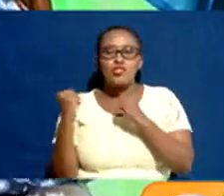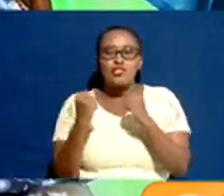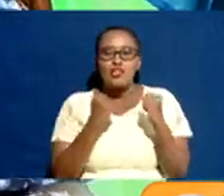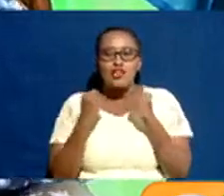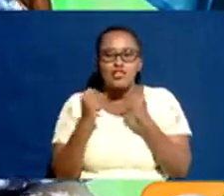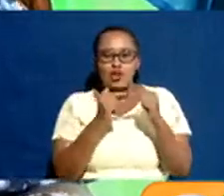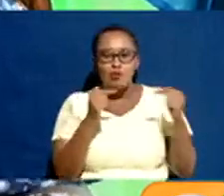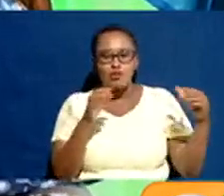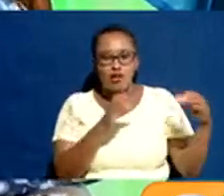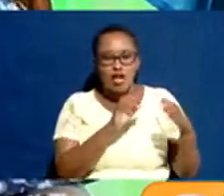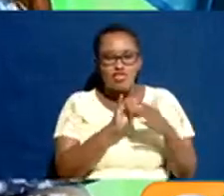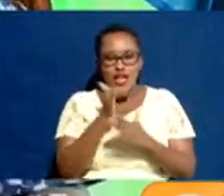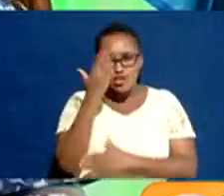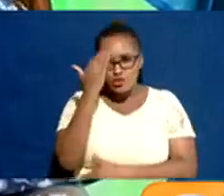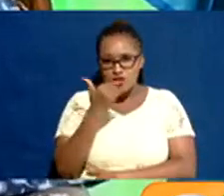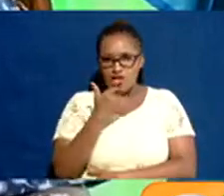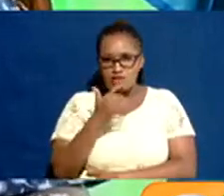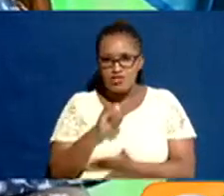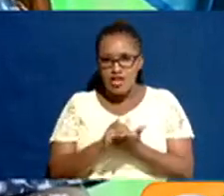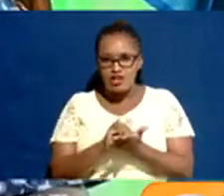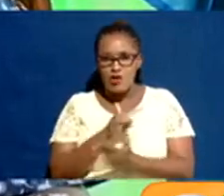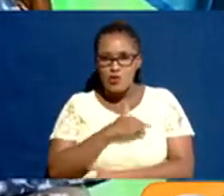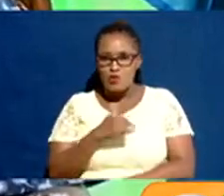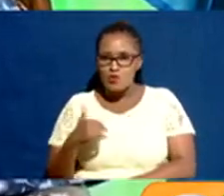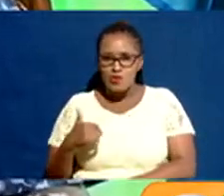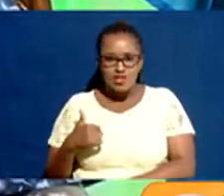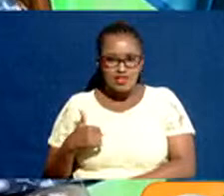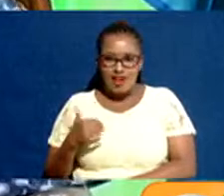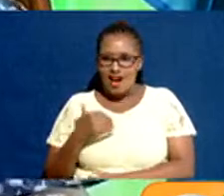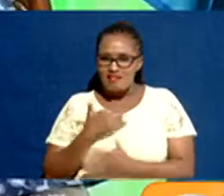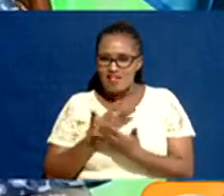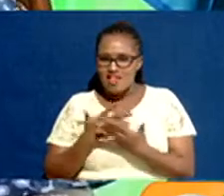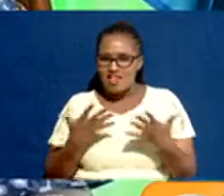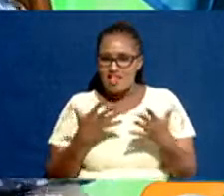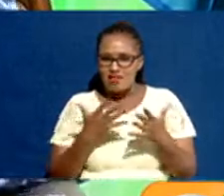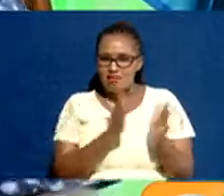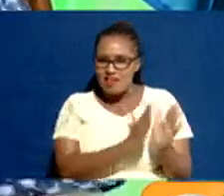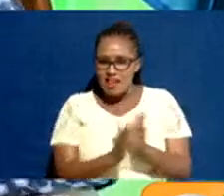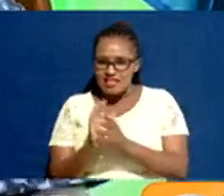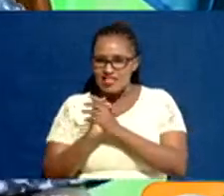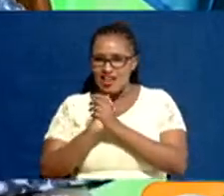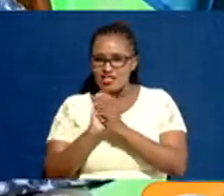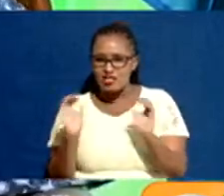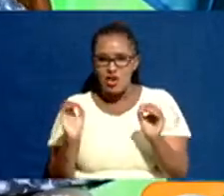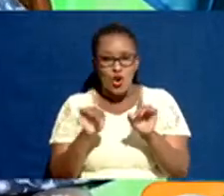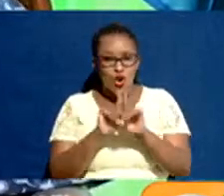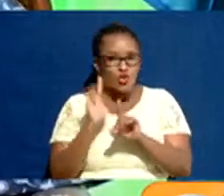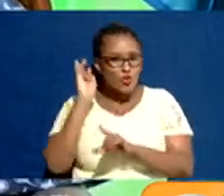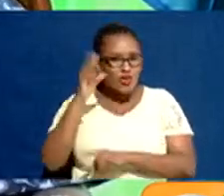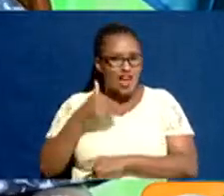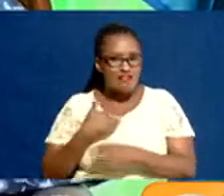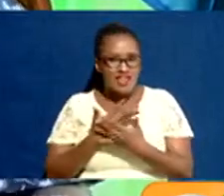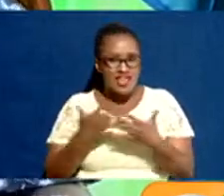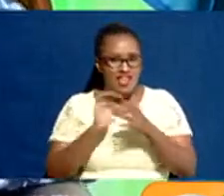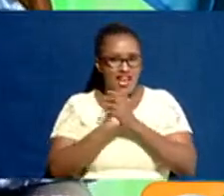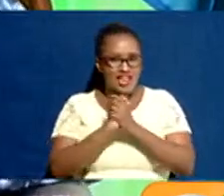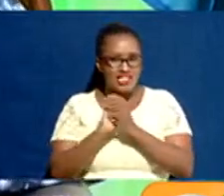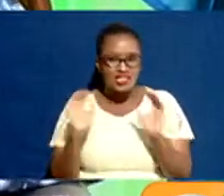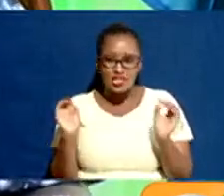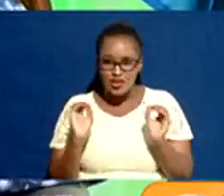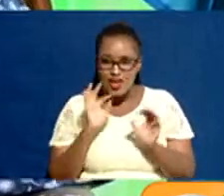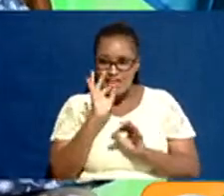opposition. And that's why we are saying we have no need for handshake. And by the way, there will be no handshake with anybody.